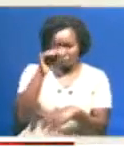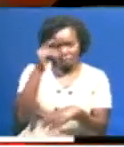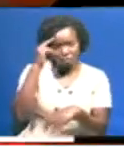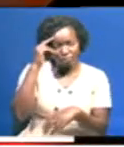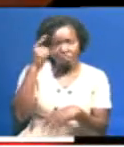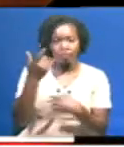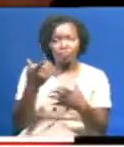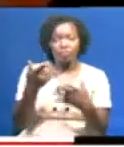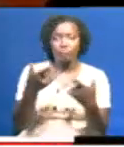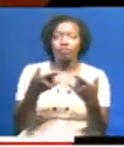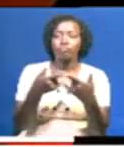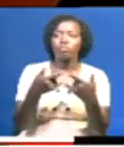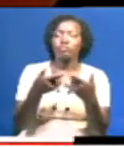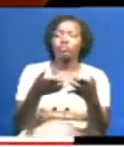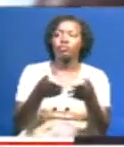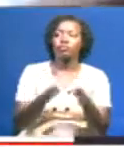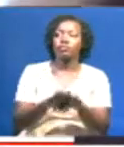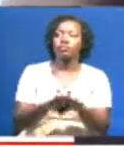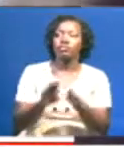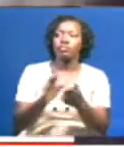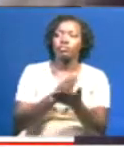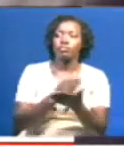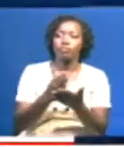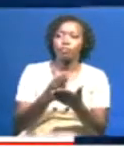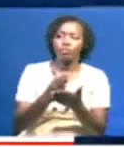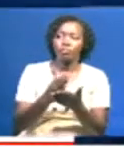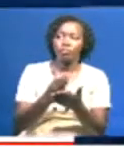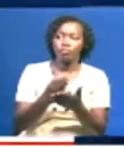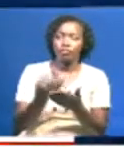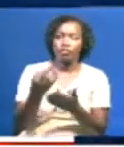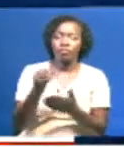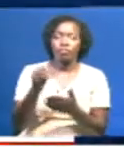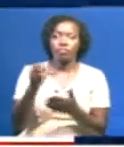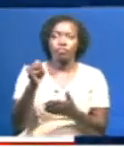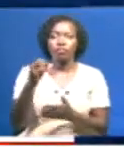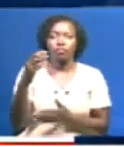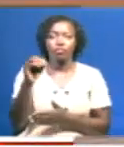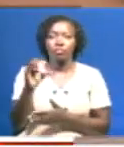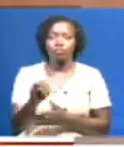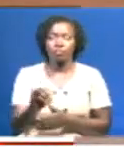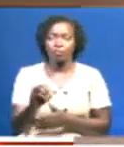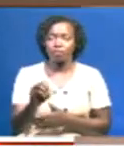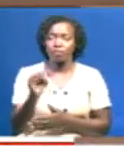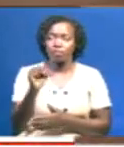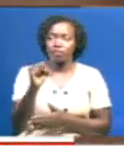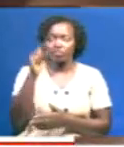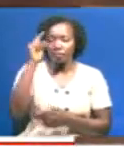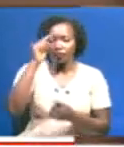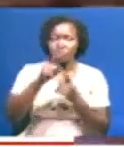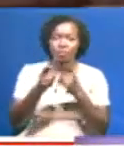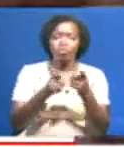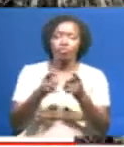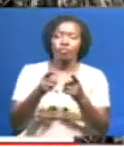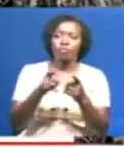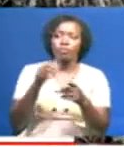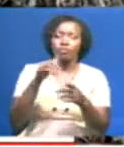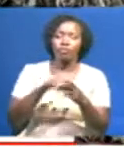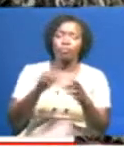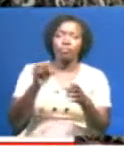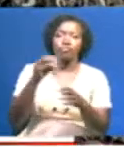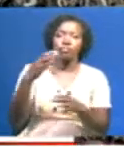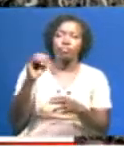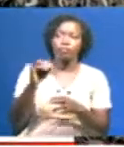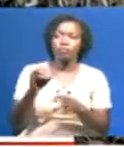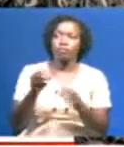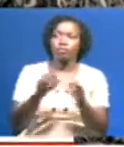of inter-SACO platform system sharing at 30 SACOs in a raft of measures aimed at regulating inter-SACO lending. Be